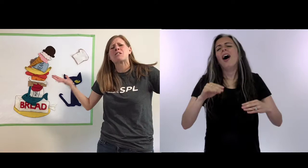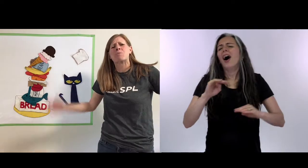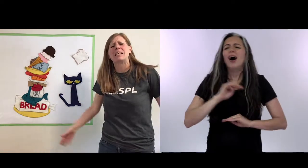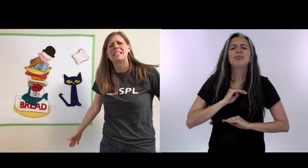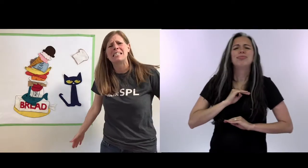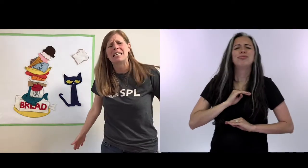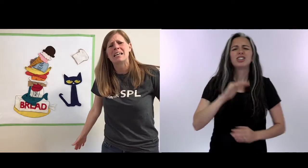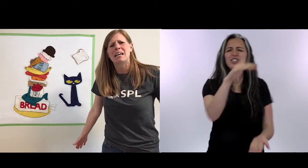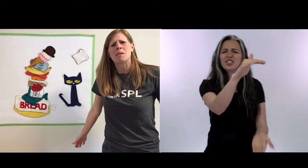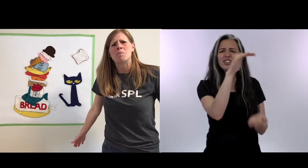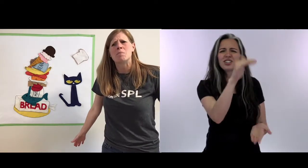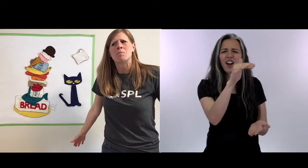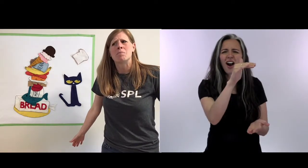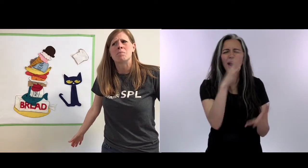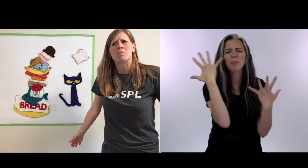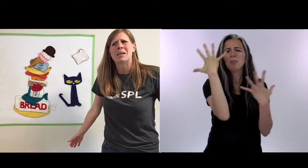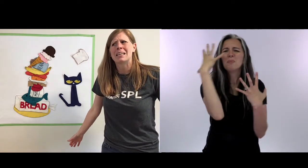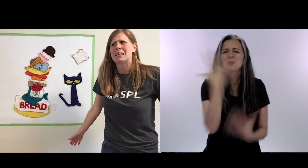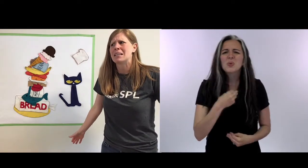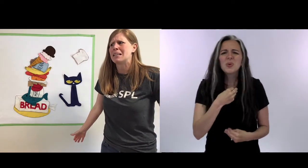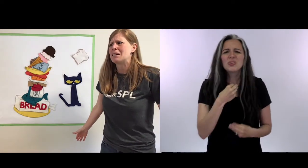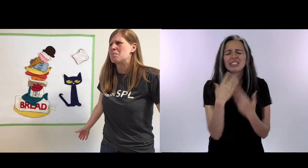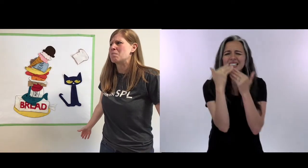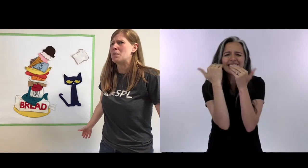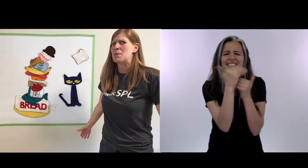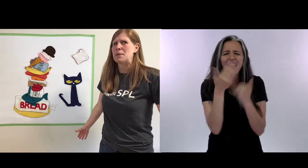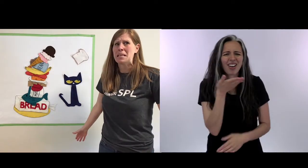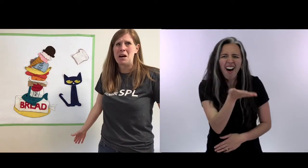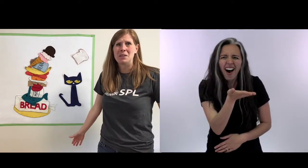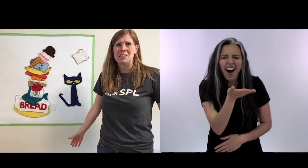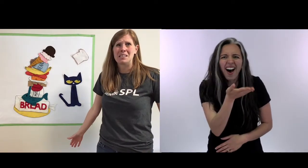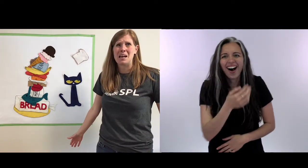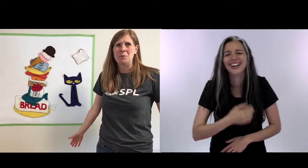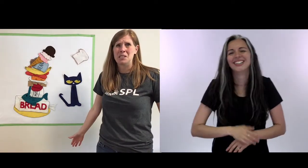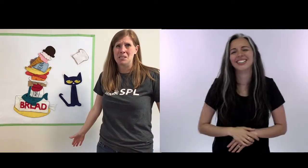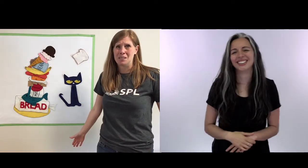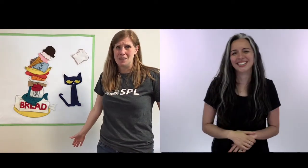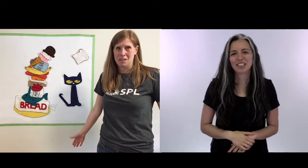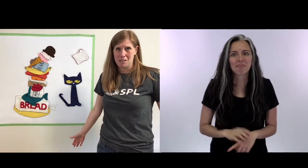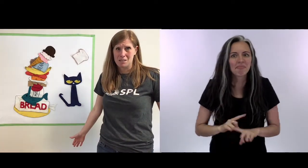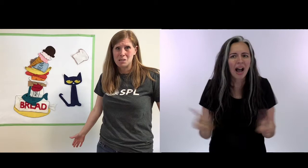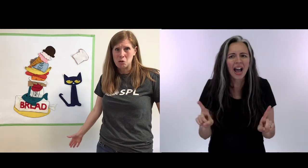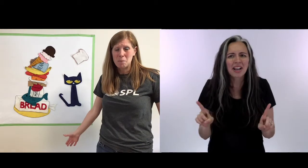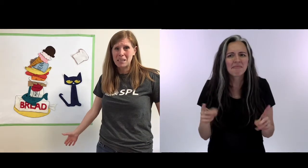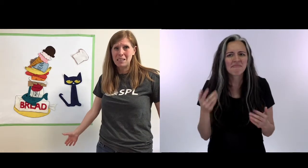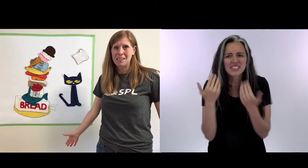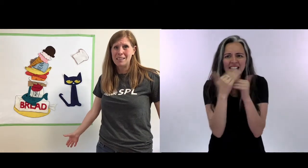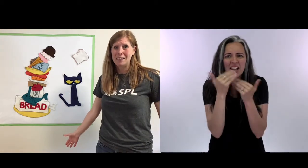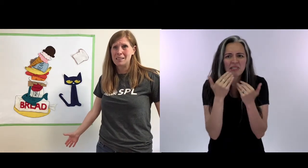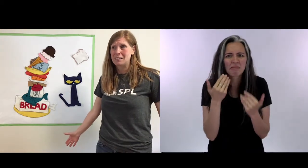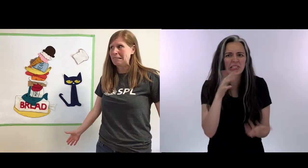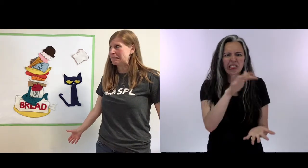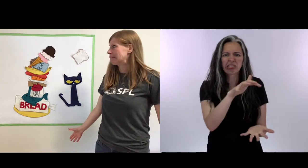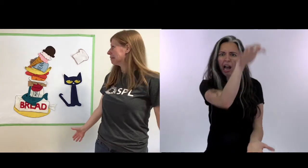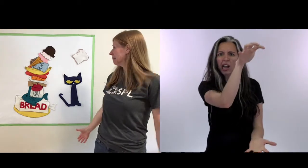a masterpiece. But maybe now his sandwich is too big?